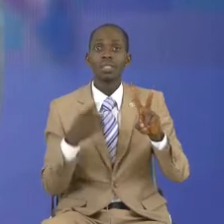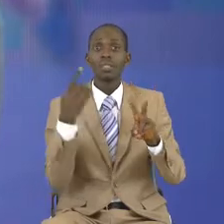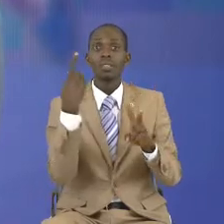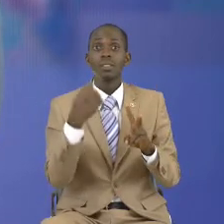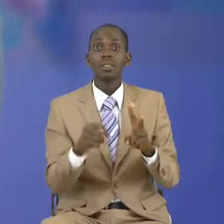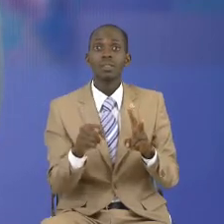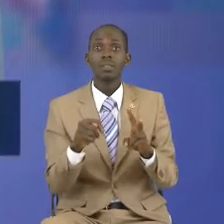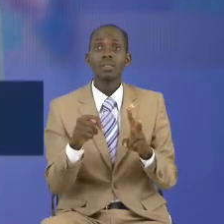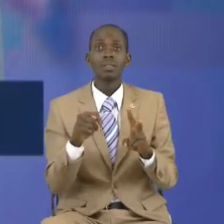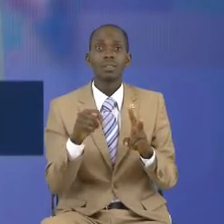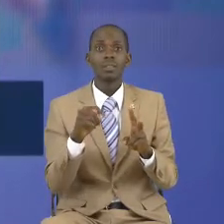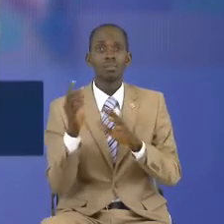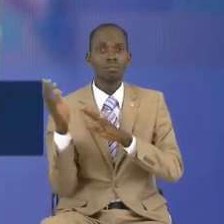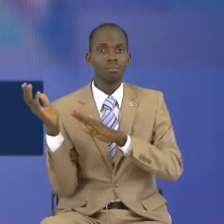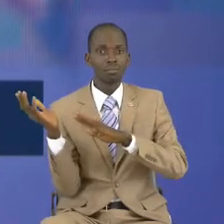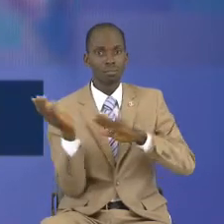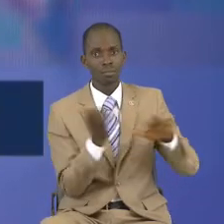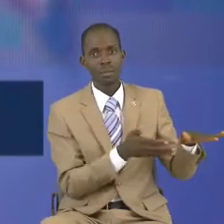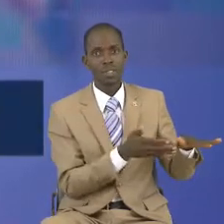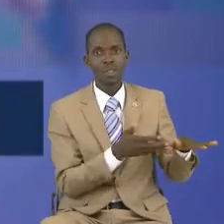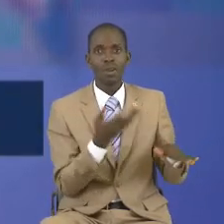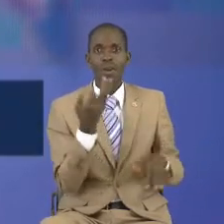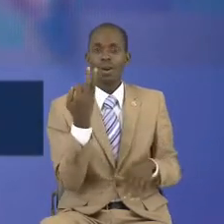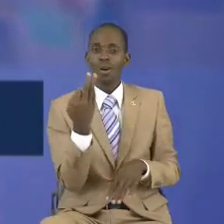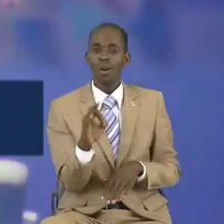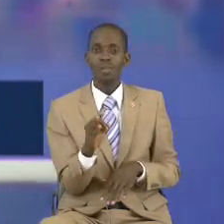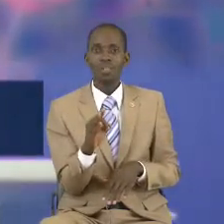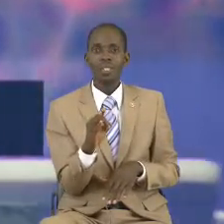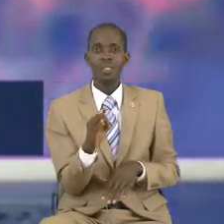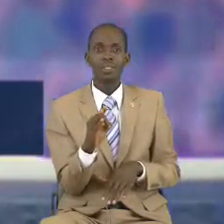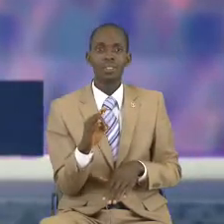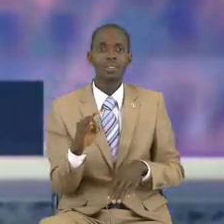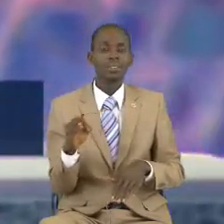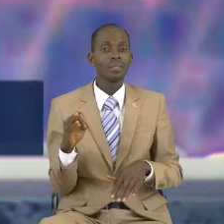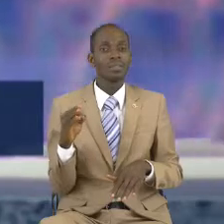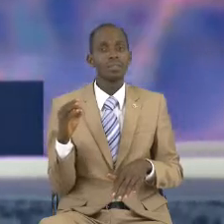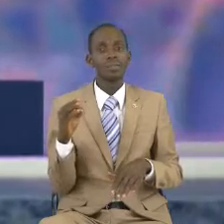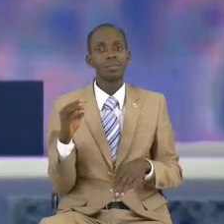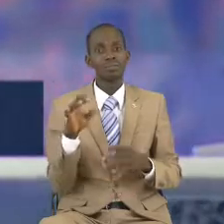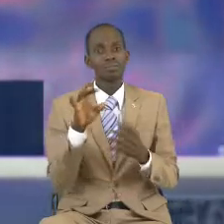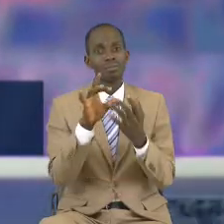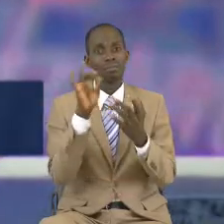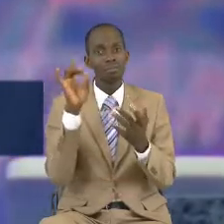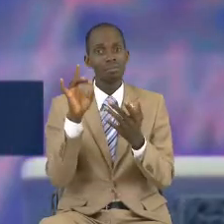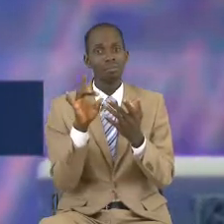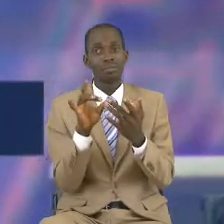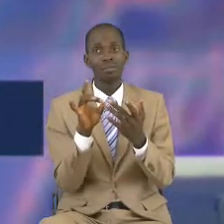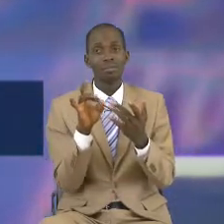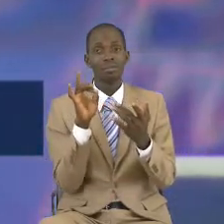of delegated dominion through corruption